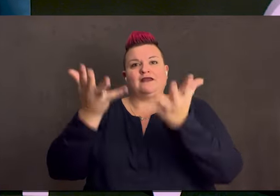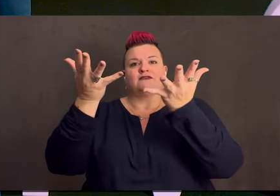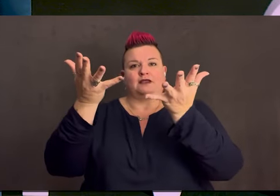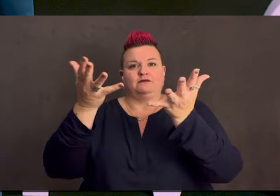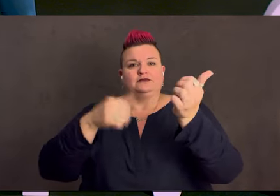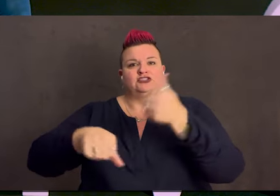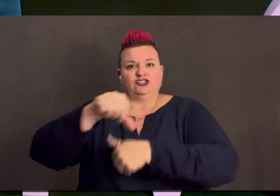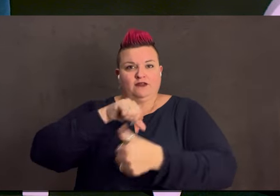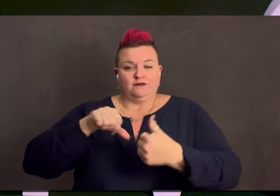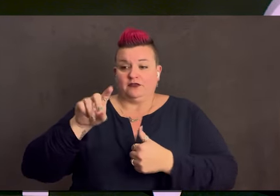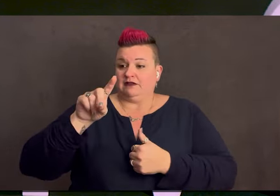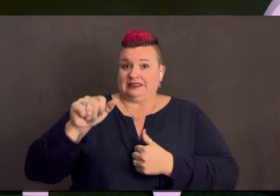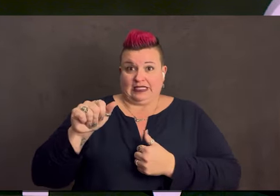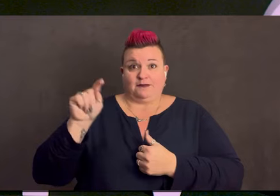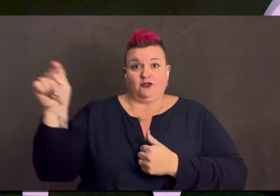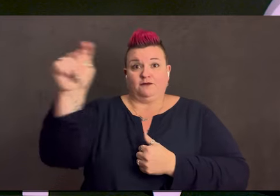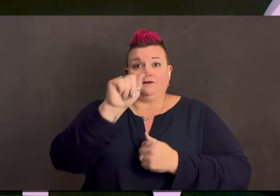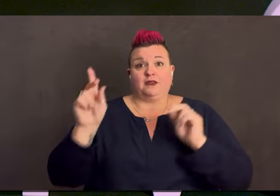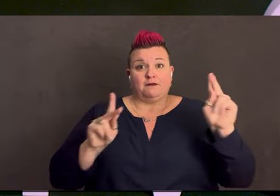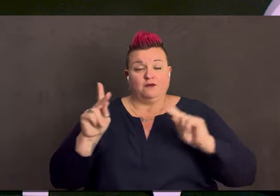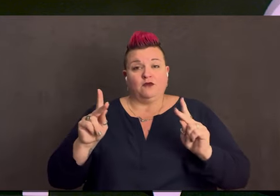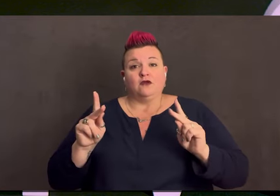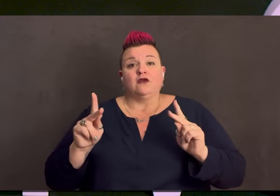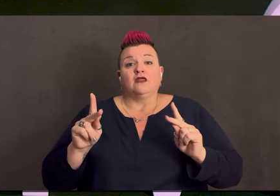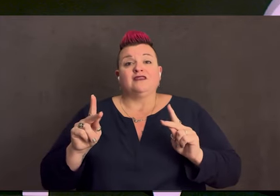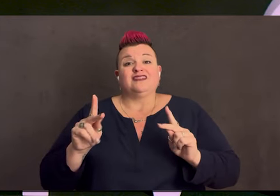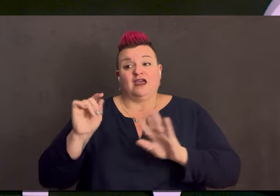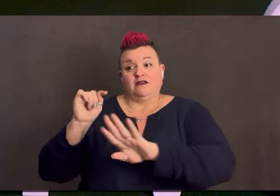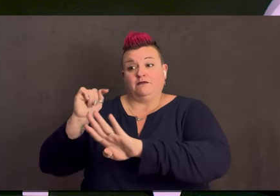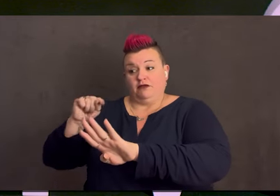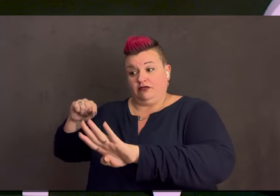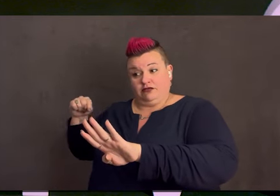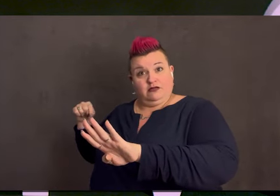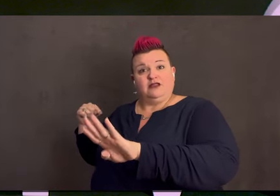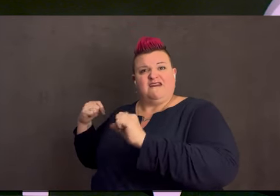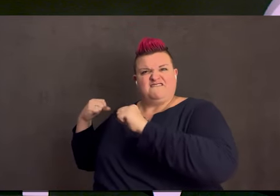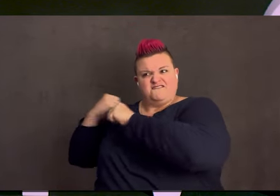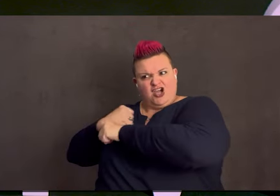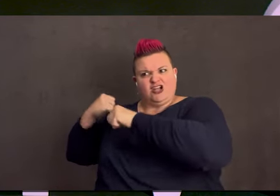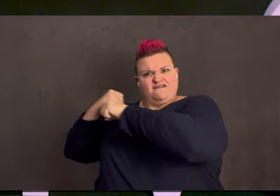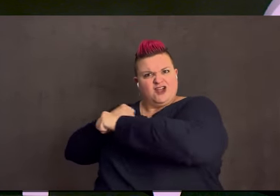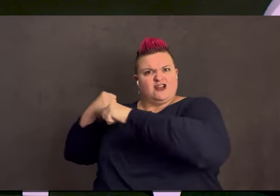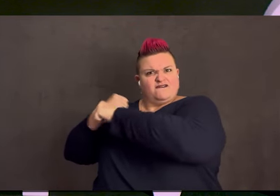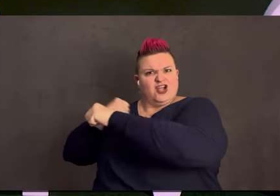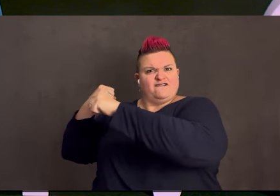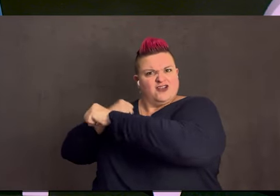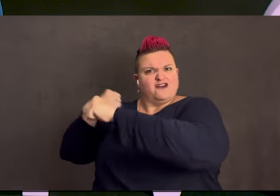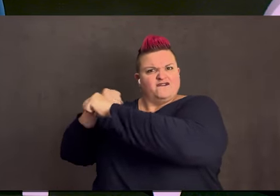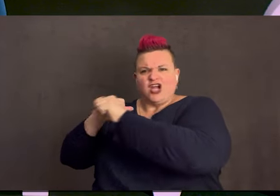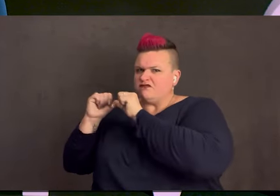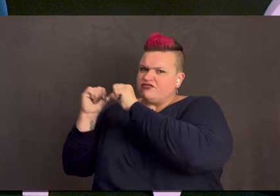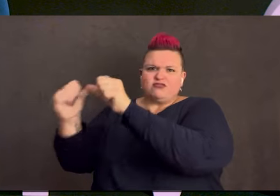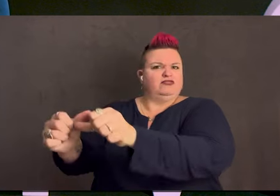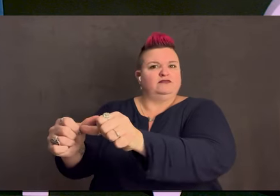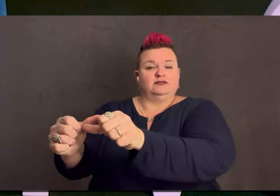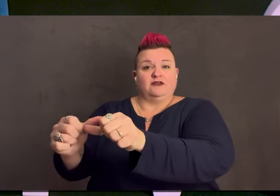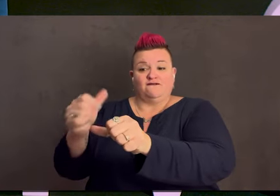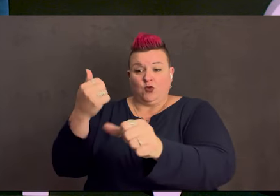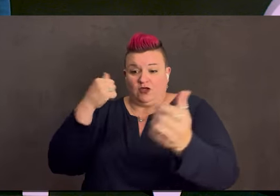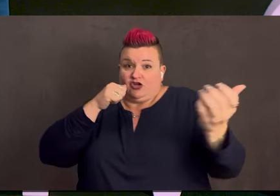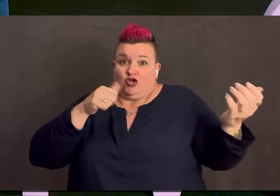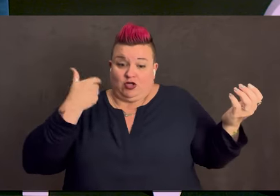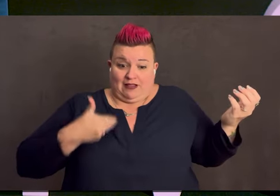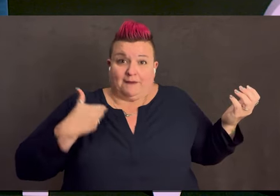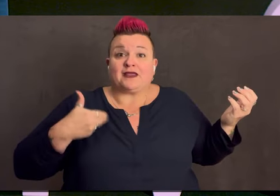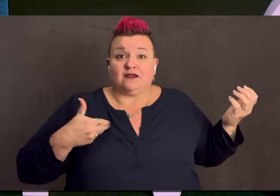up those disabled people that came before us and fought tirelessly for a girl like